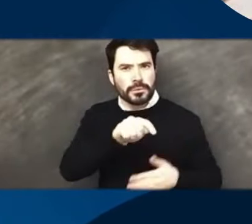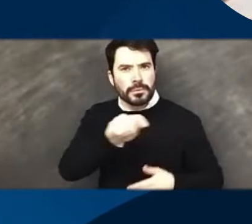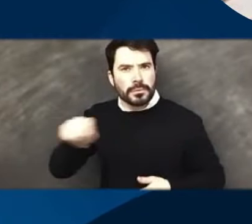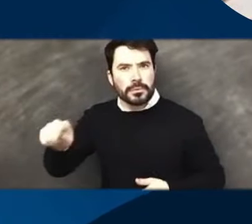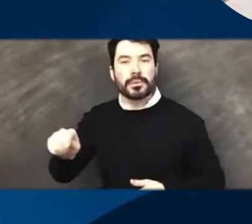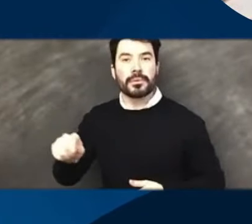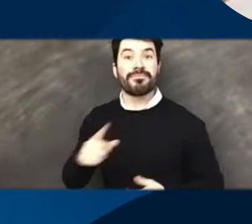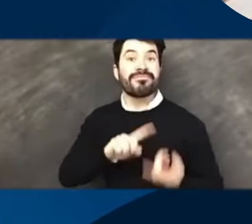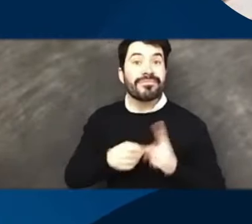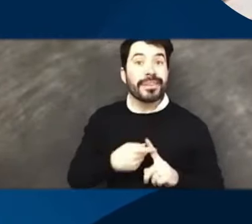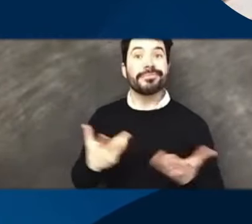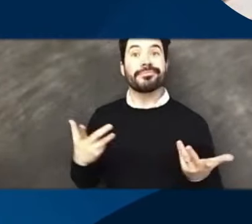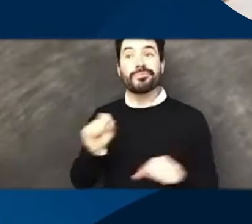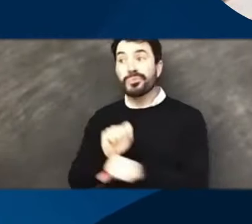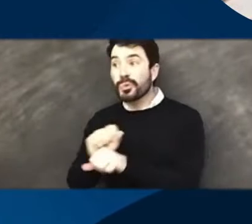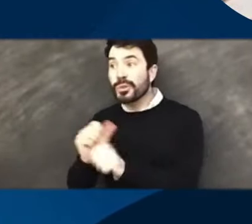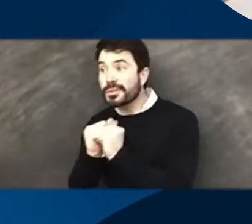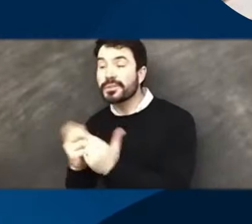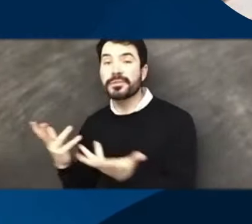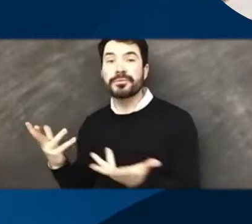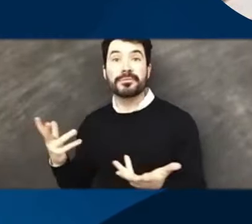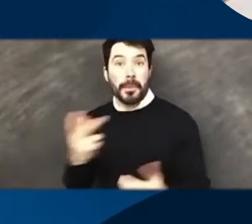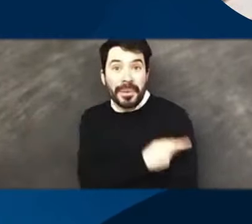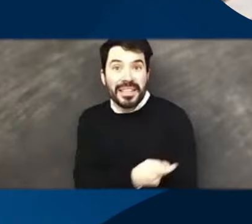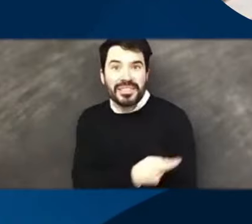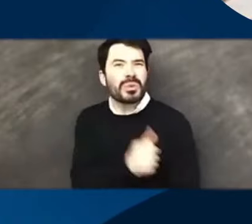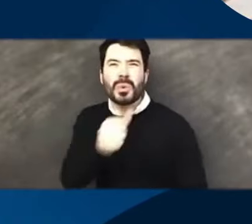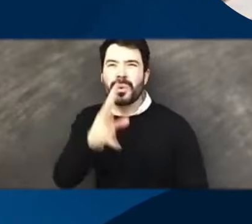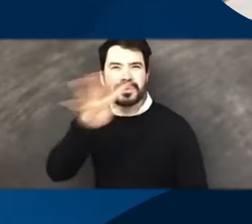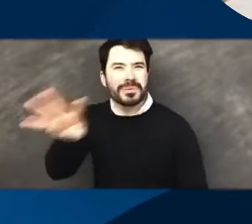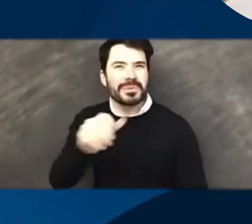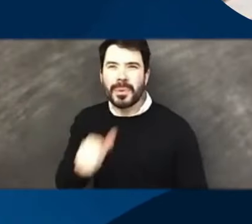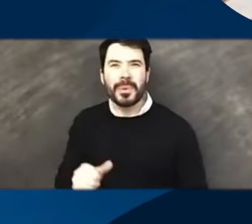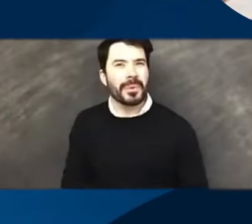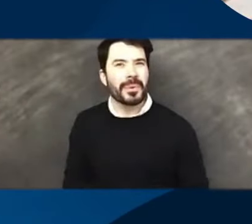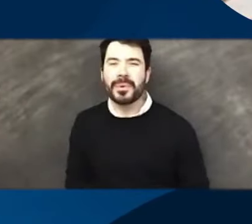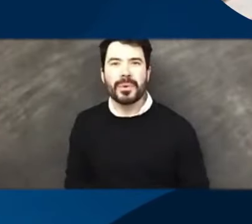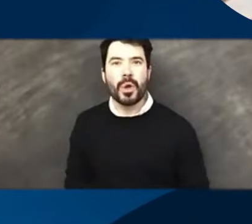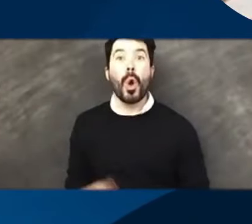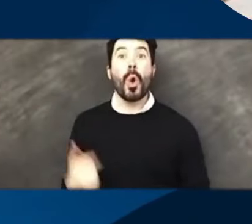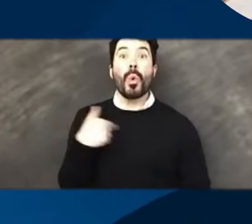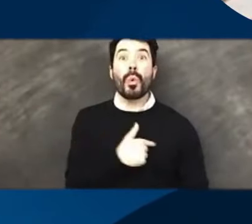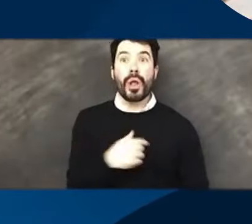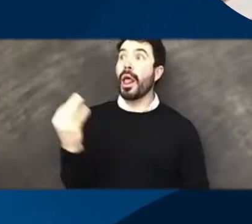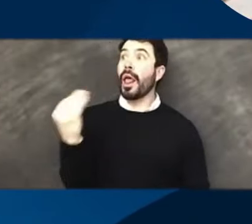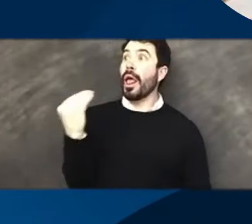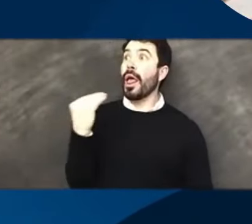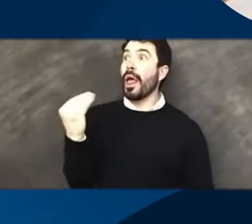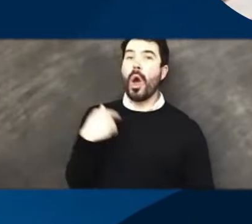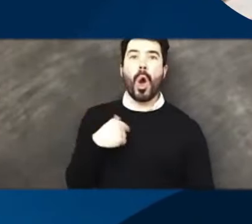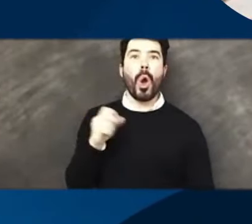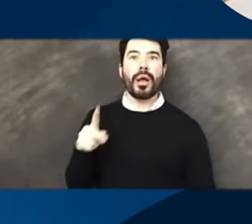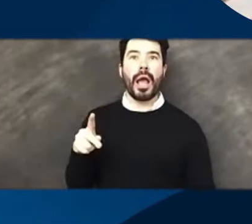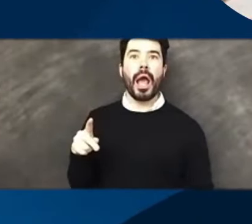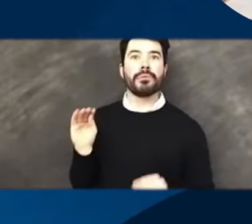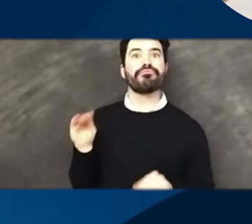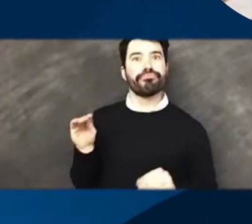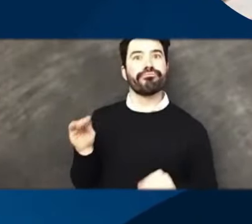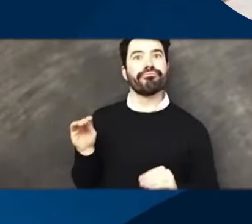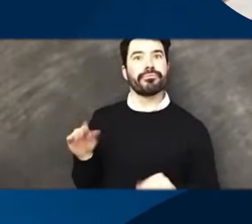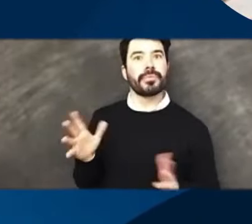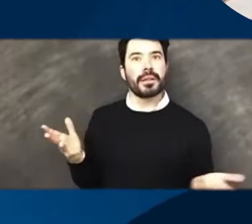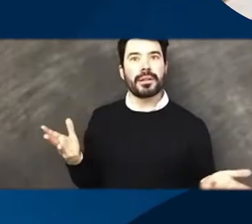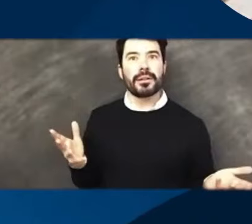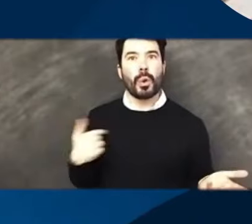my patients, like, not to ignore those symptoms, because I think we've been conditioned to. We women have been told, oh,